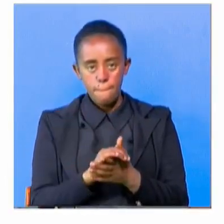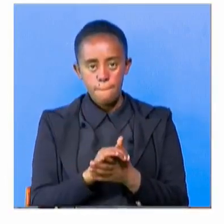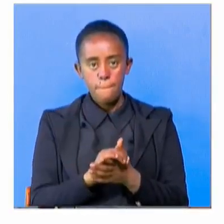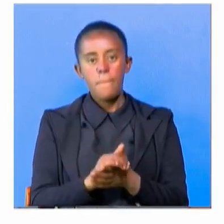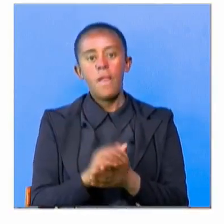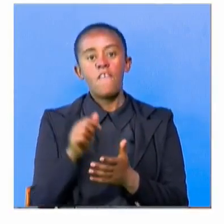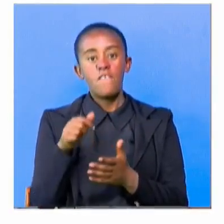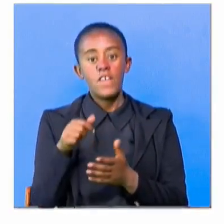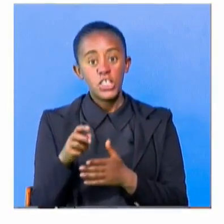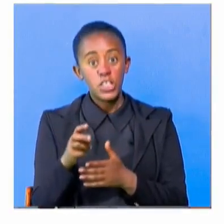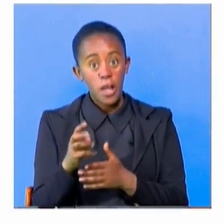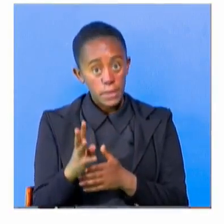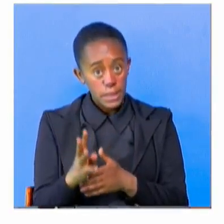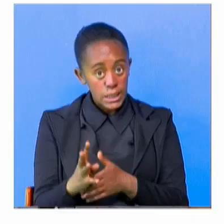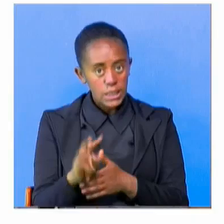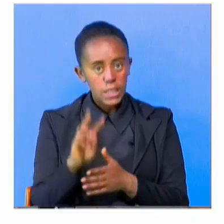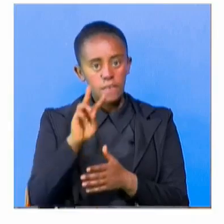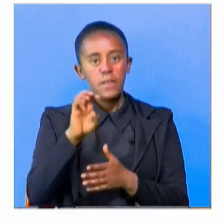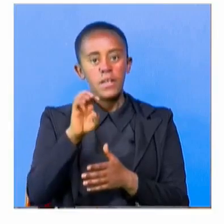Vegetables,